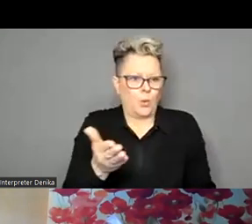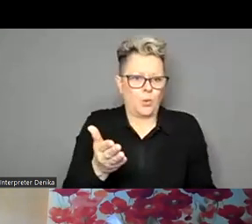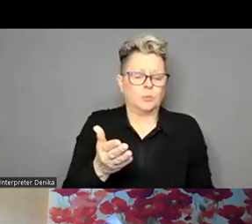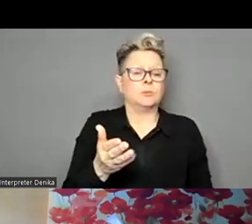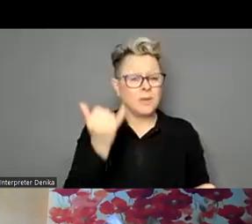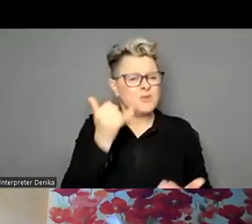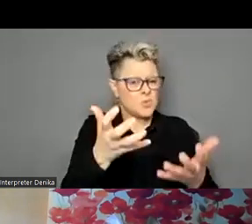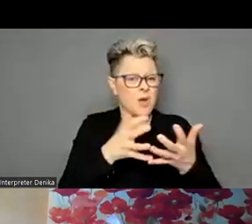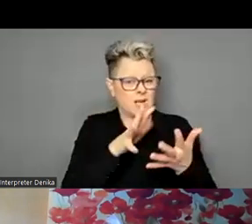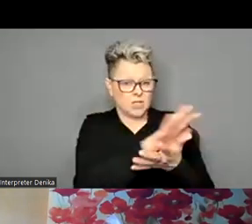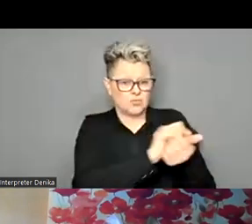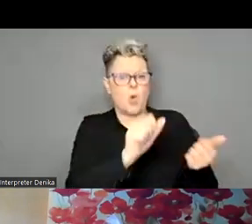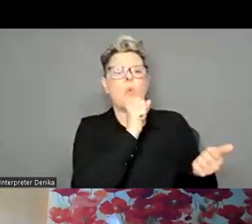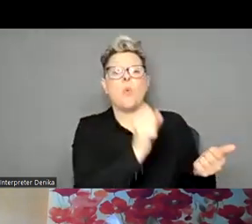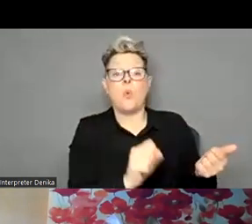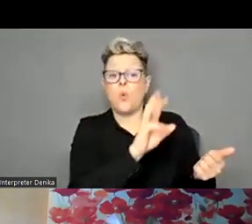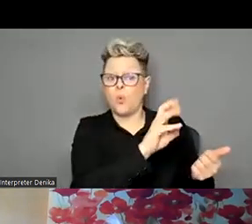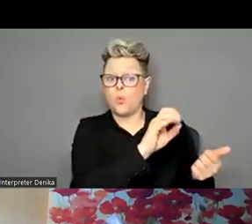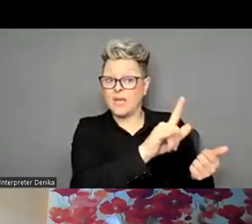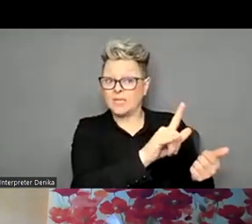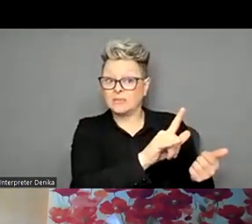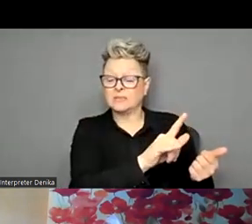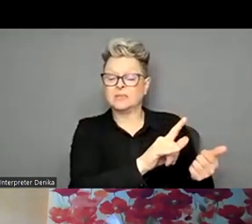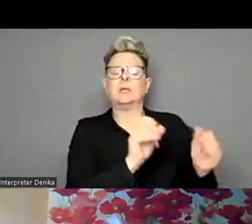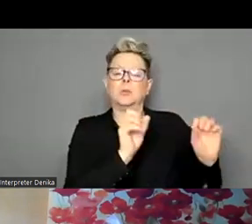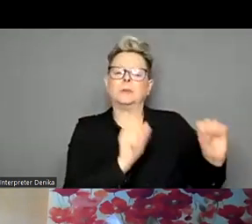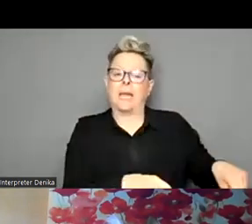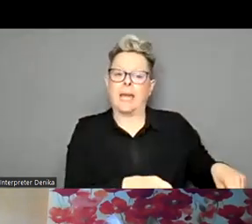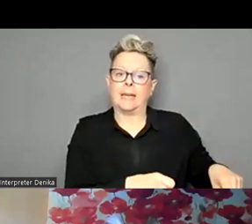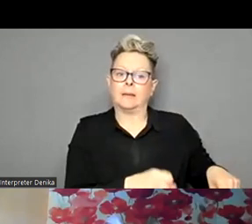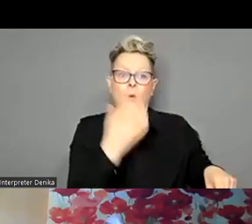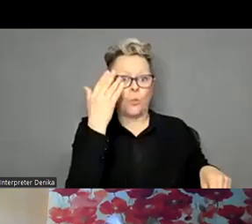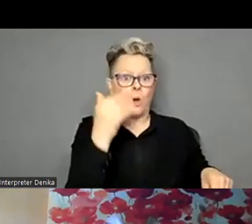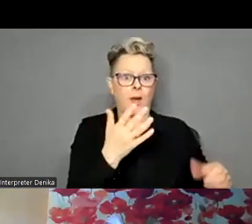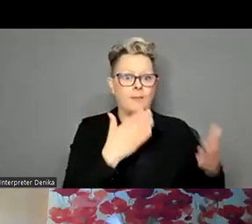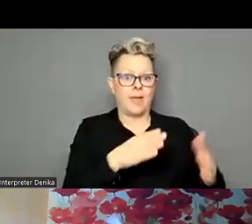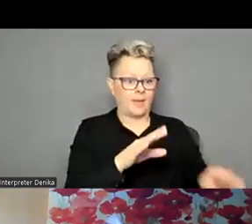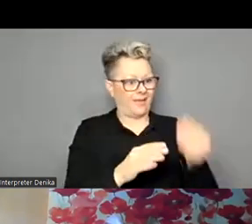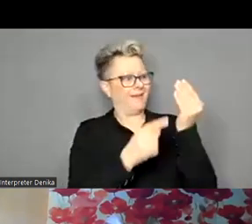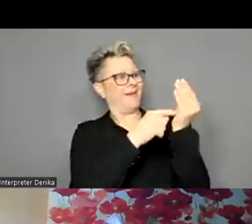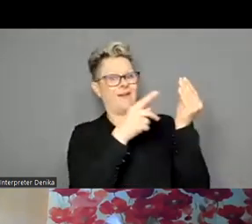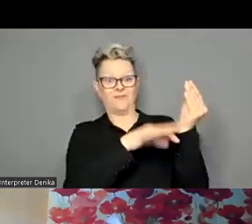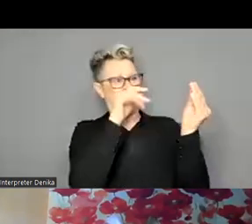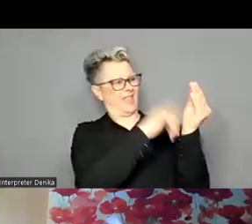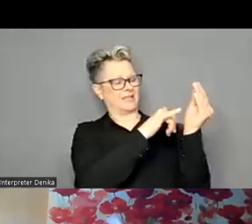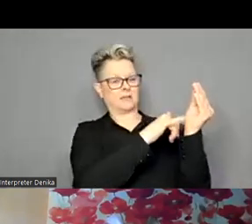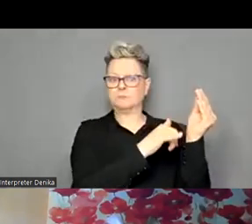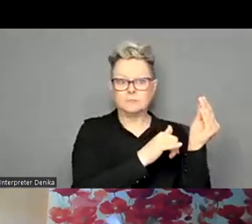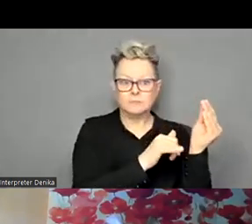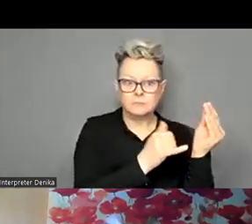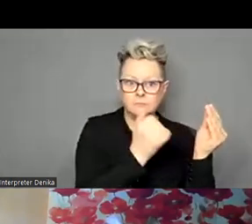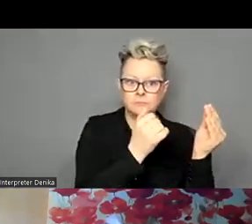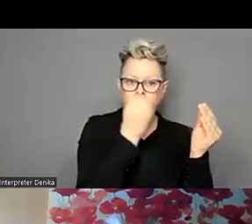wills so they're not found and mistaken for the latest one. But there's no formal process for doing that.